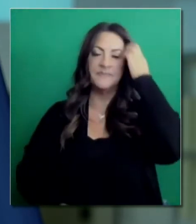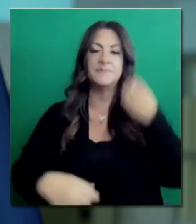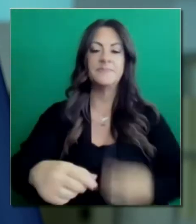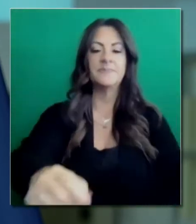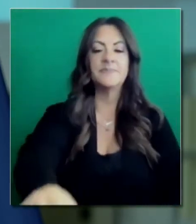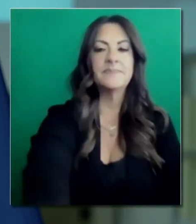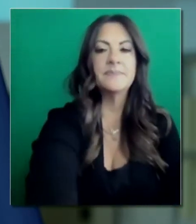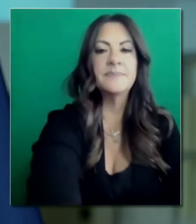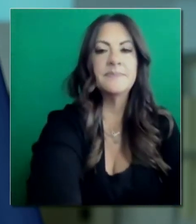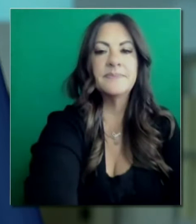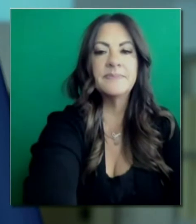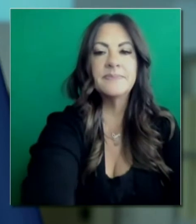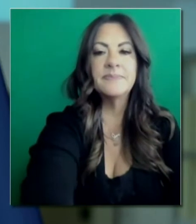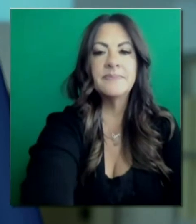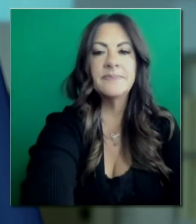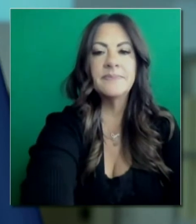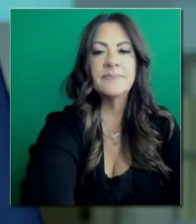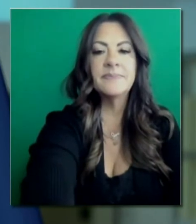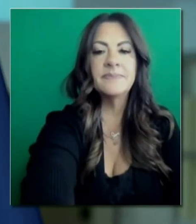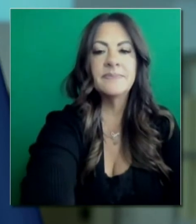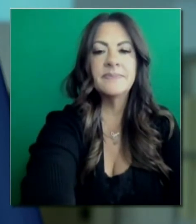Kathleen Ronayne, AP.